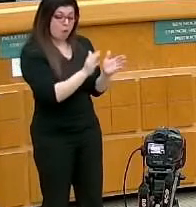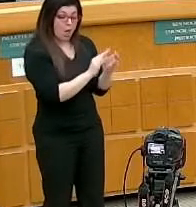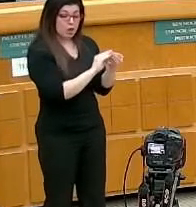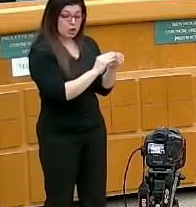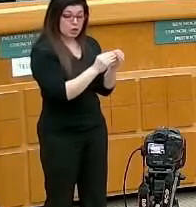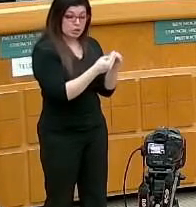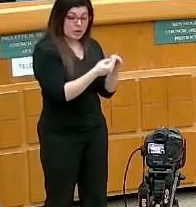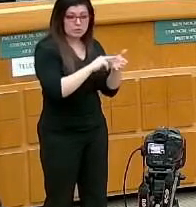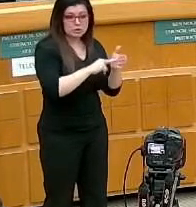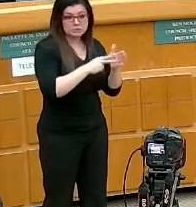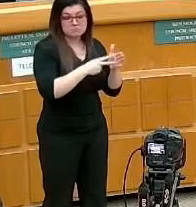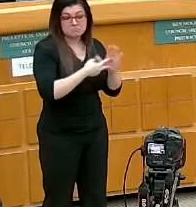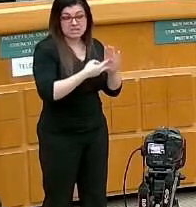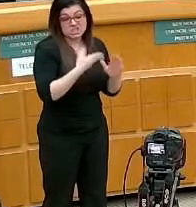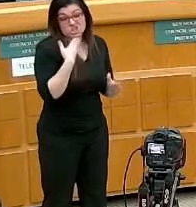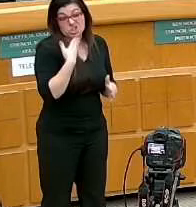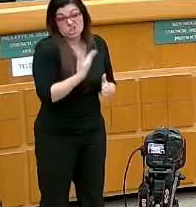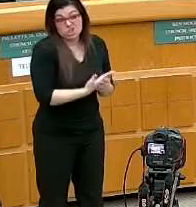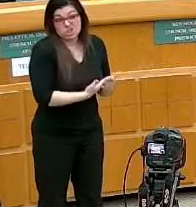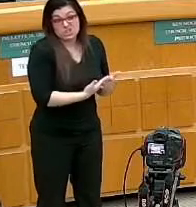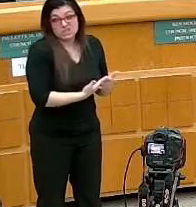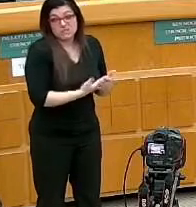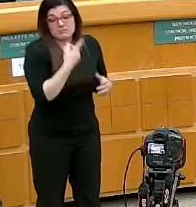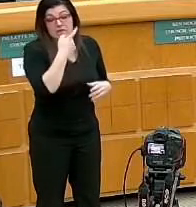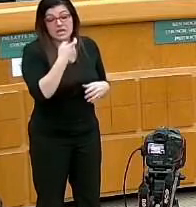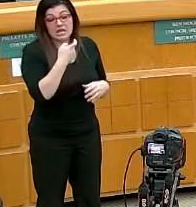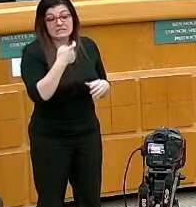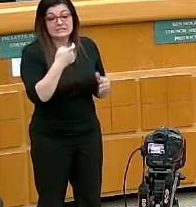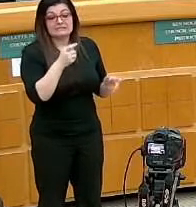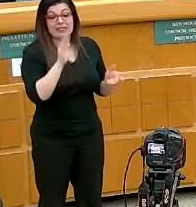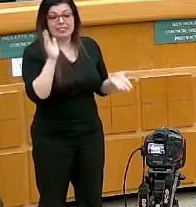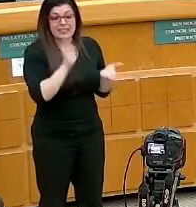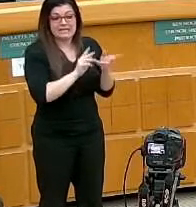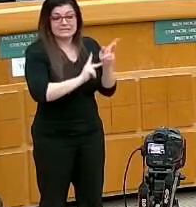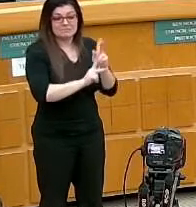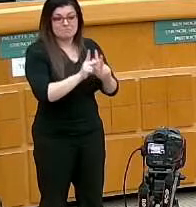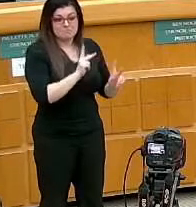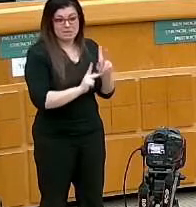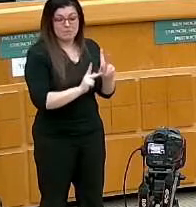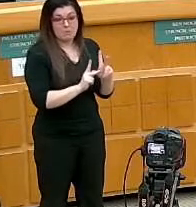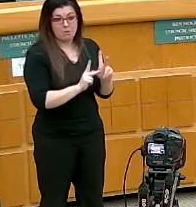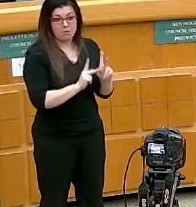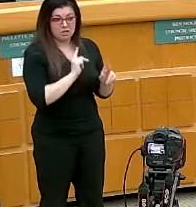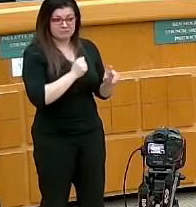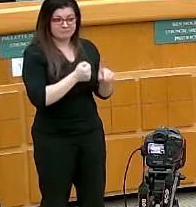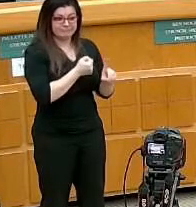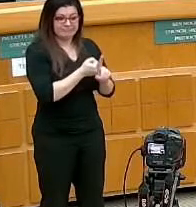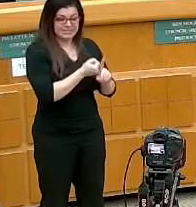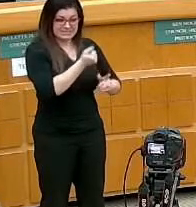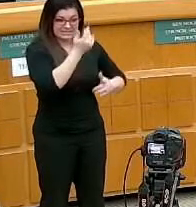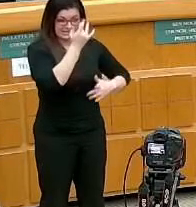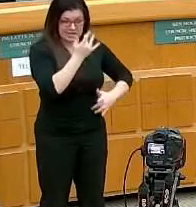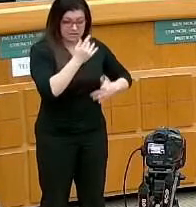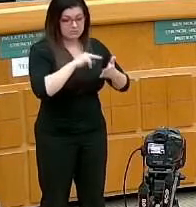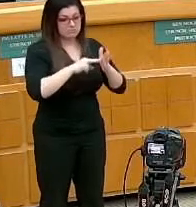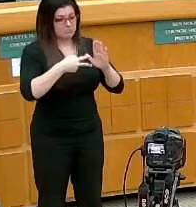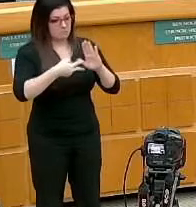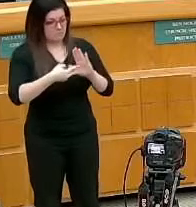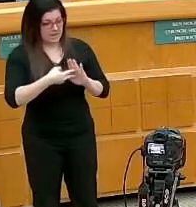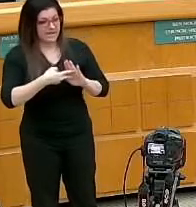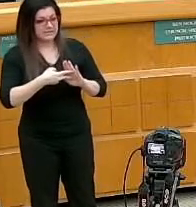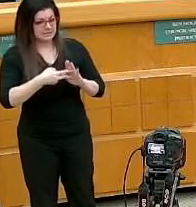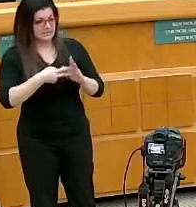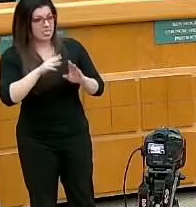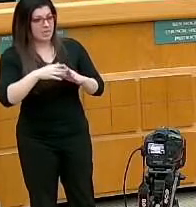less people are sick and that public health hopefully is doing their part by doing the contact tracing and making sure that every